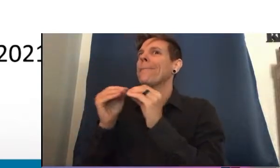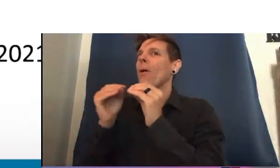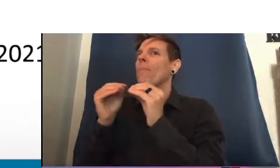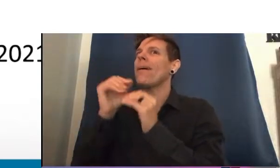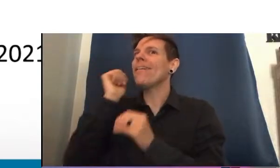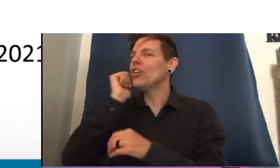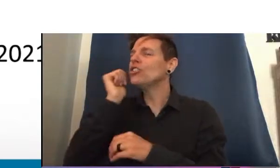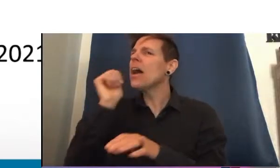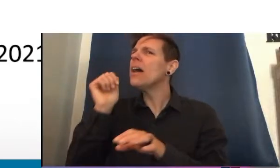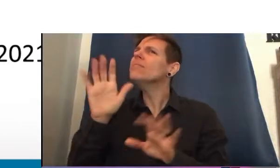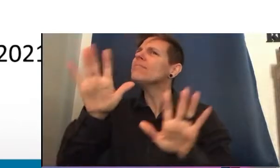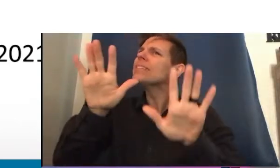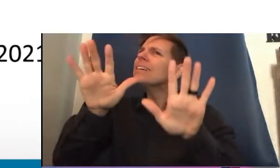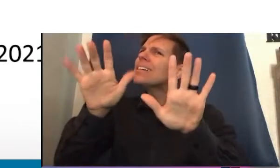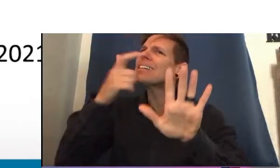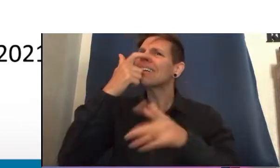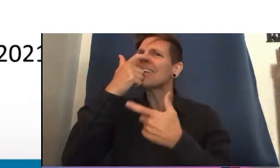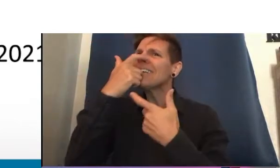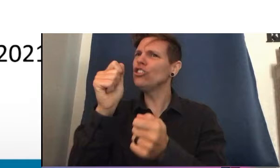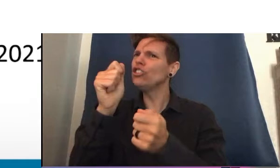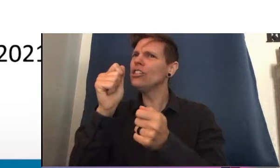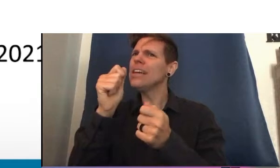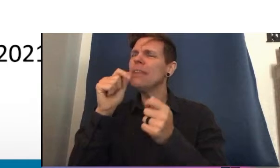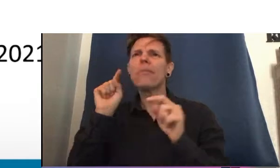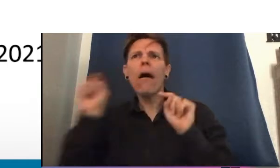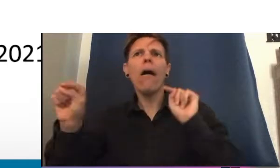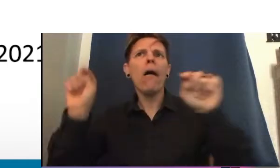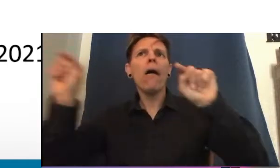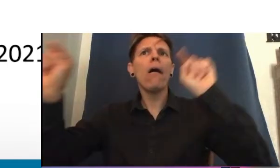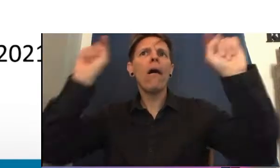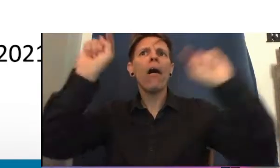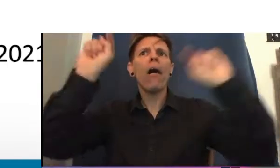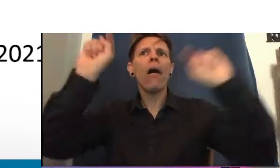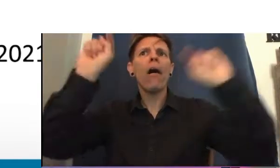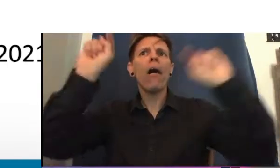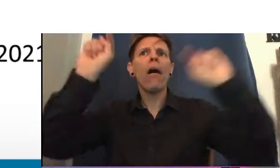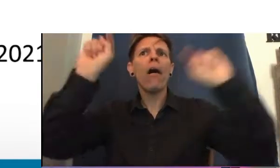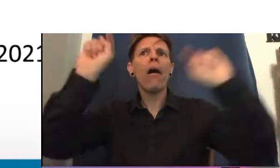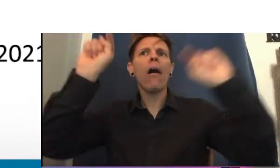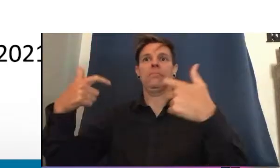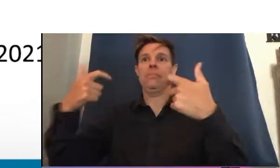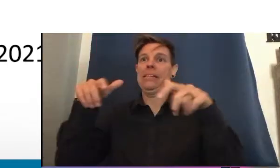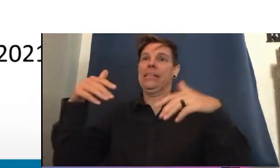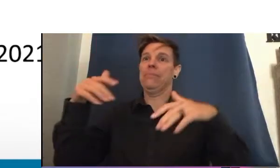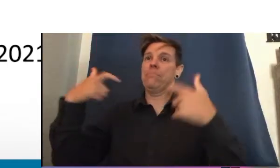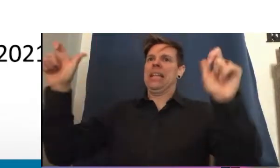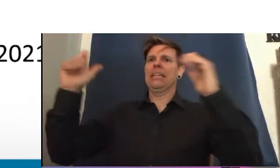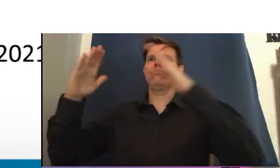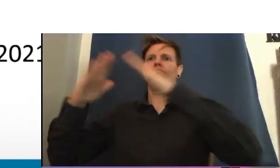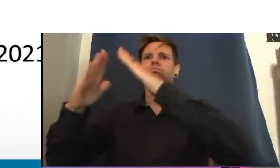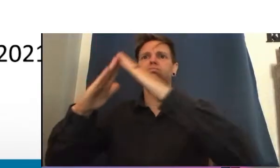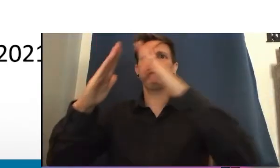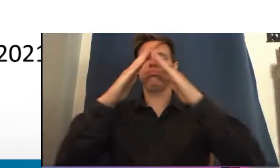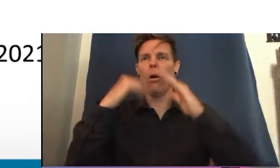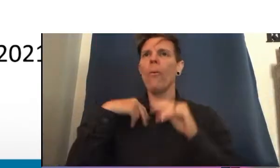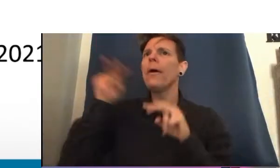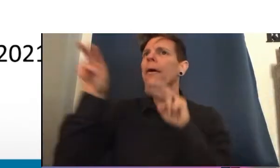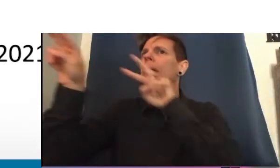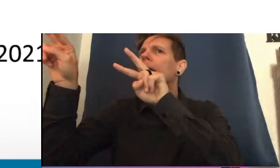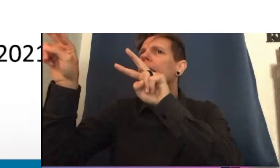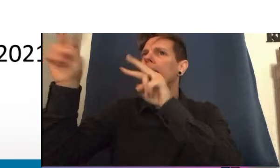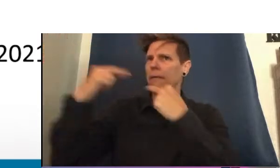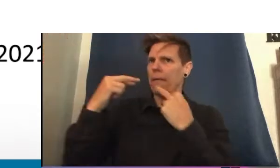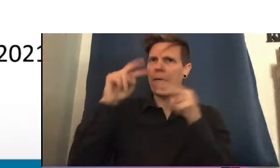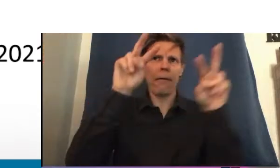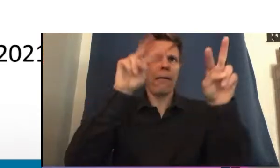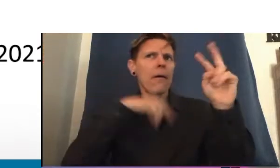the rest of Colorado, if we look at the larger counties in Colorado, the 10 largest counties we typically compare ourselves to by population, we